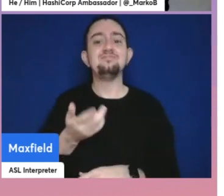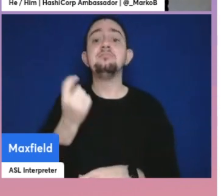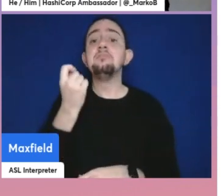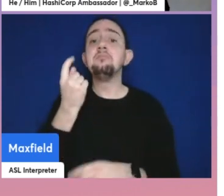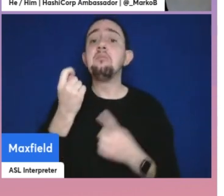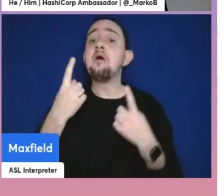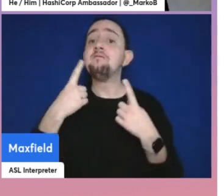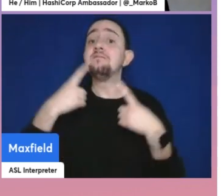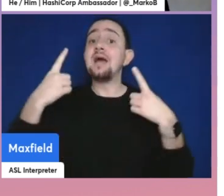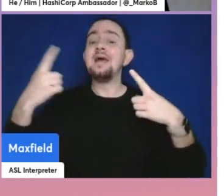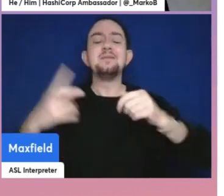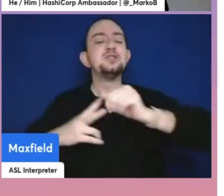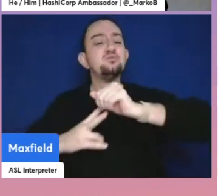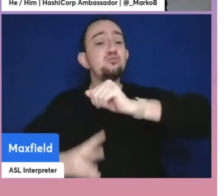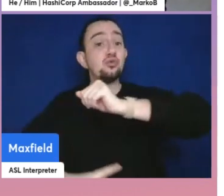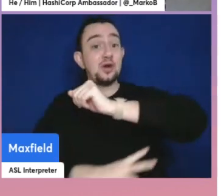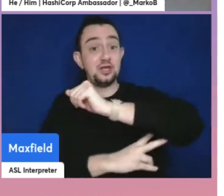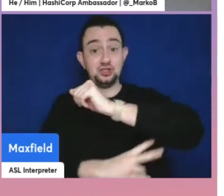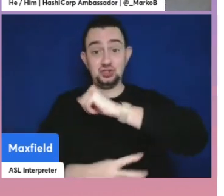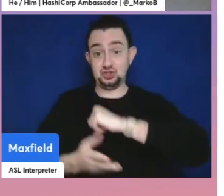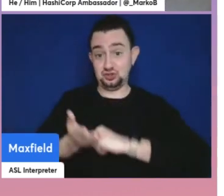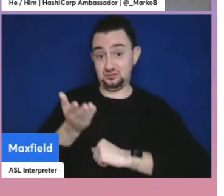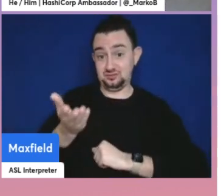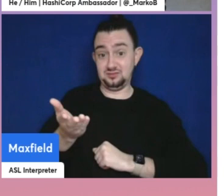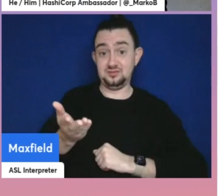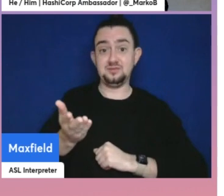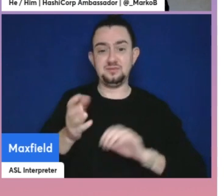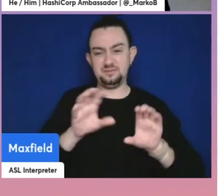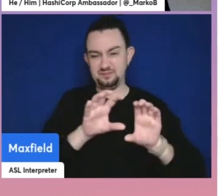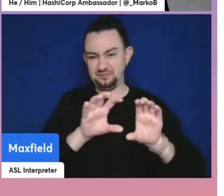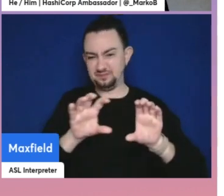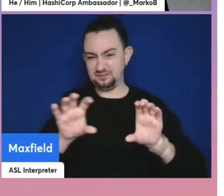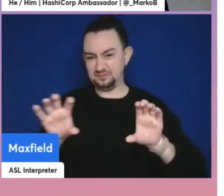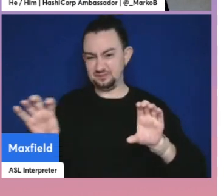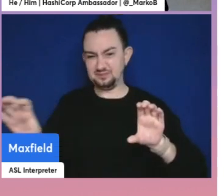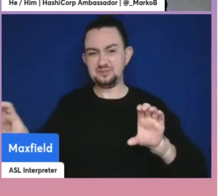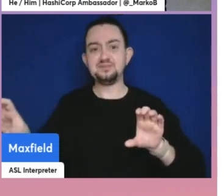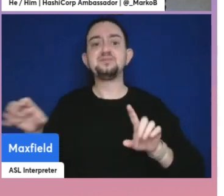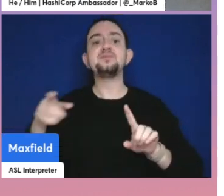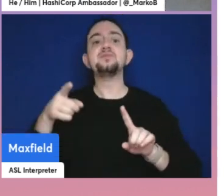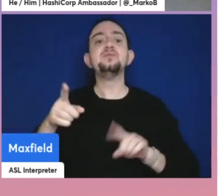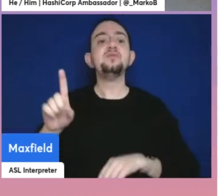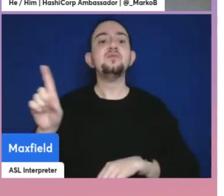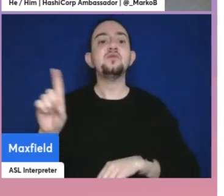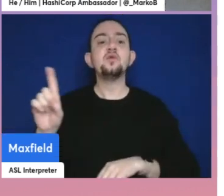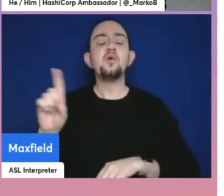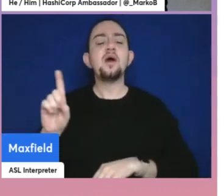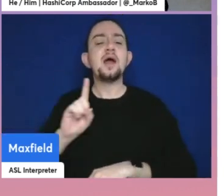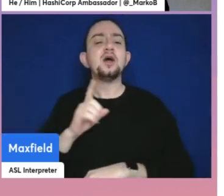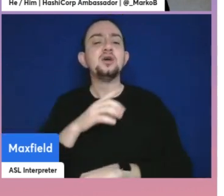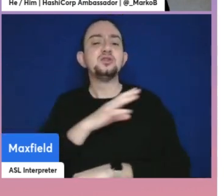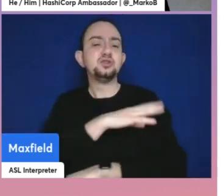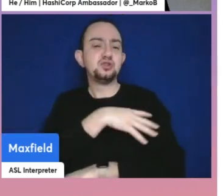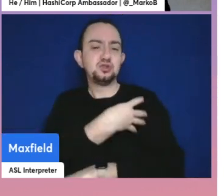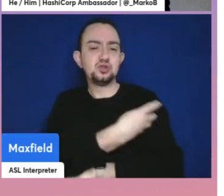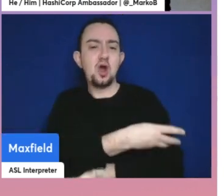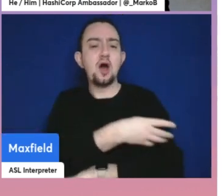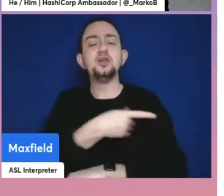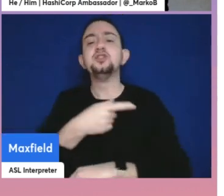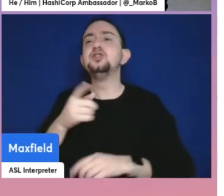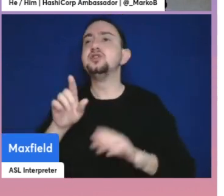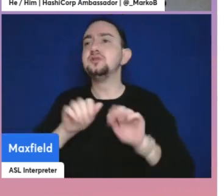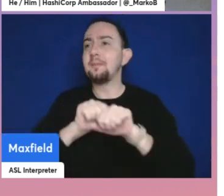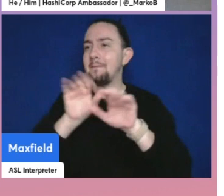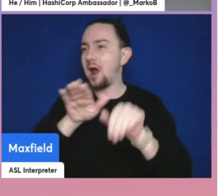famous bridge and just kind of south of Scottish Highlands. It's called the Tay Bridge, which was